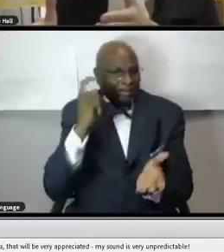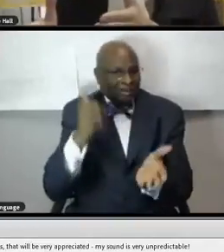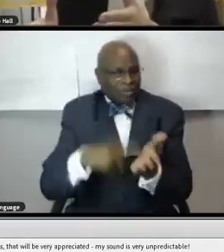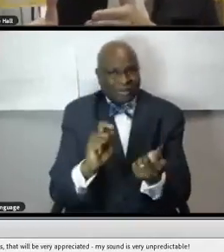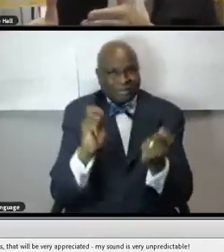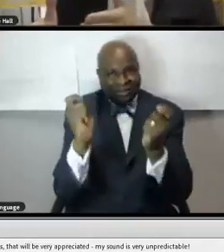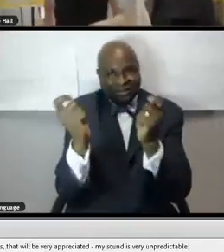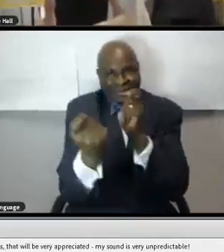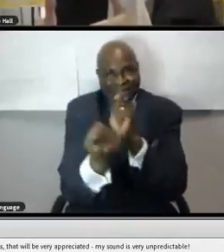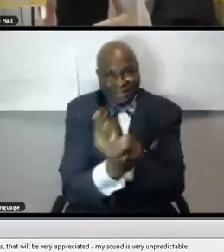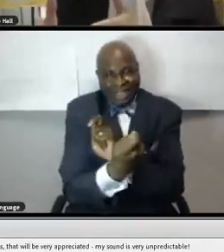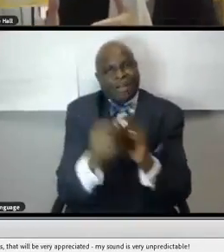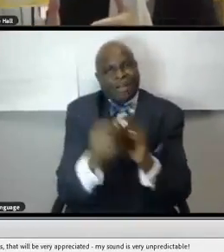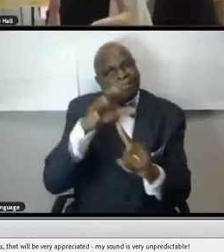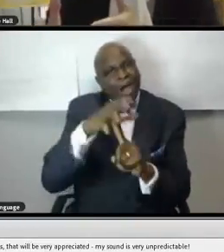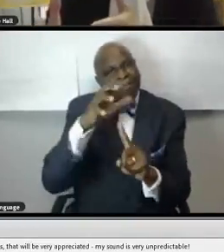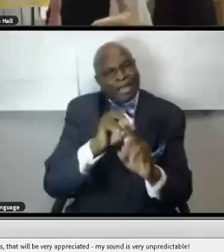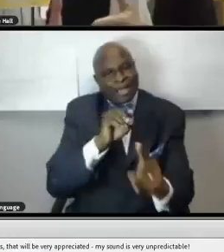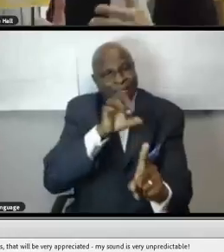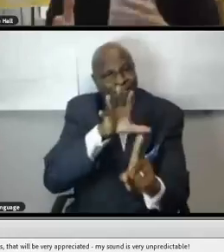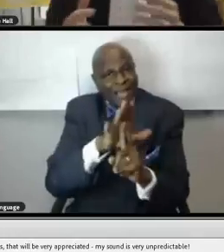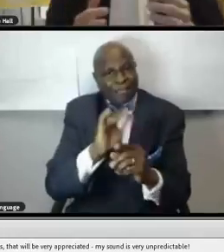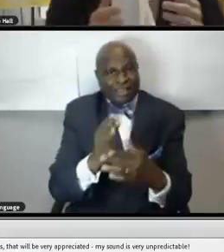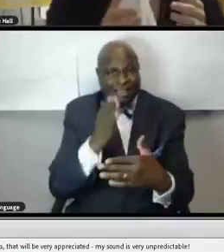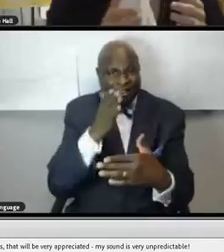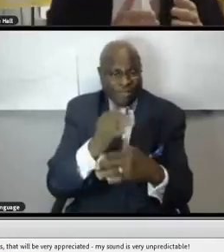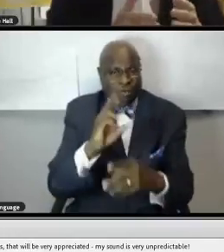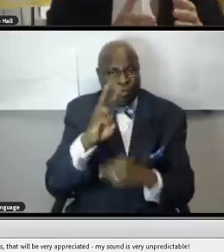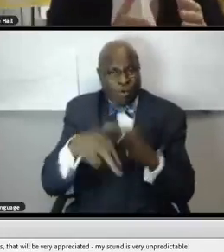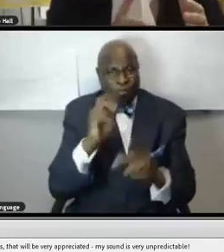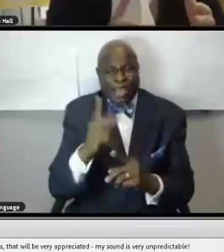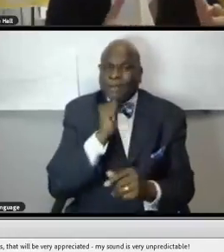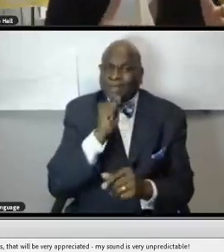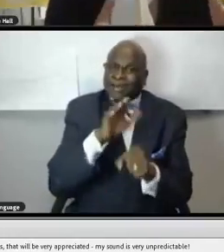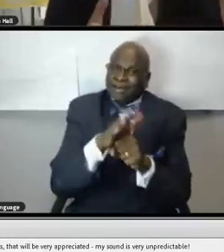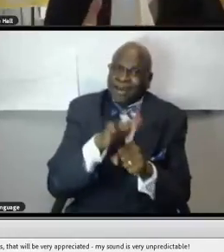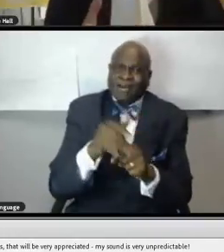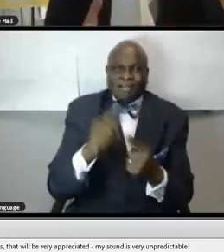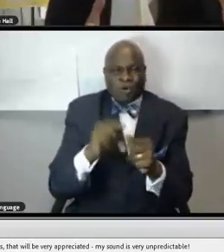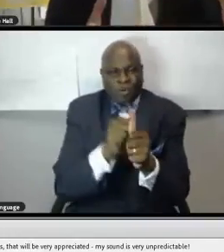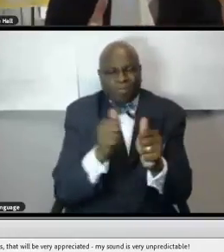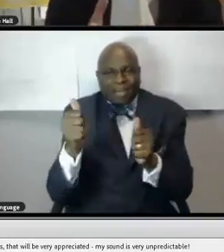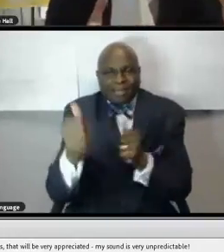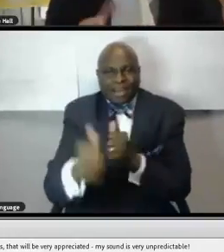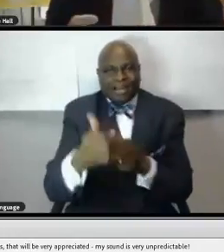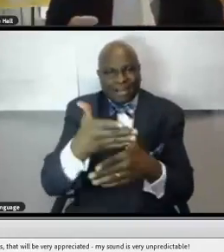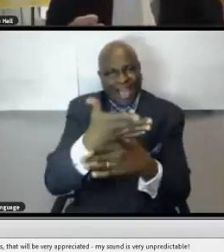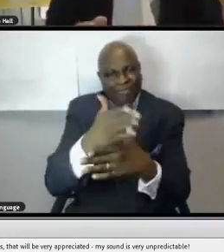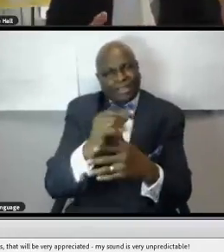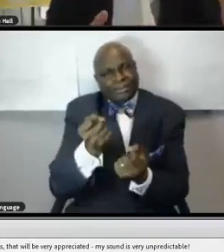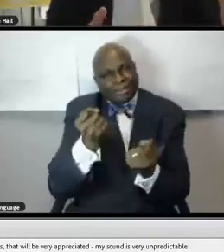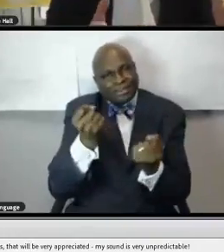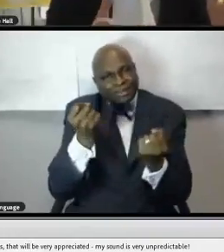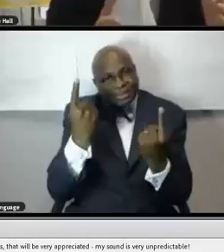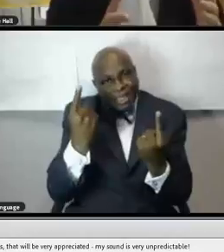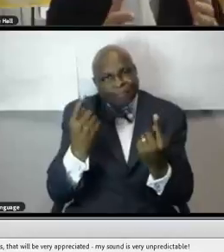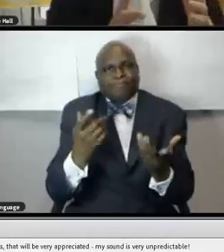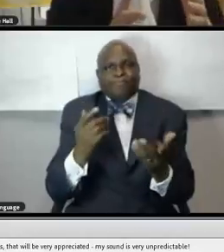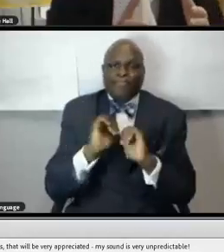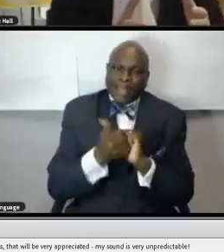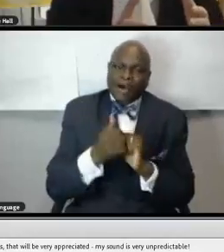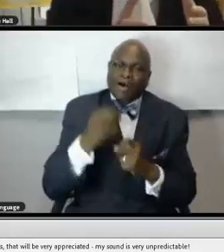changes in the population affected by the intervention. But not enough do we go beyond those averages to understand